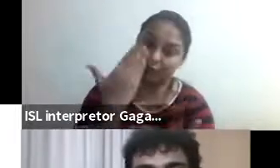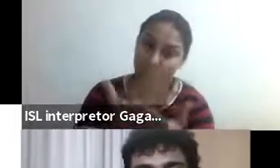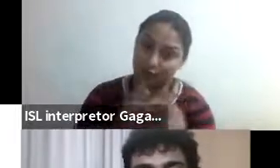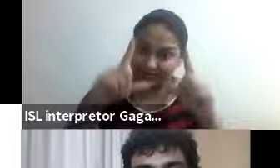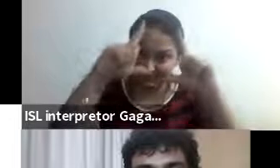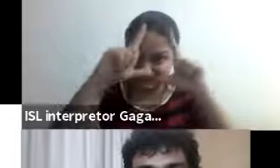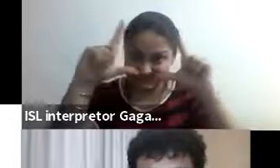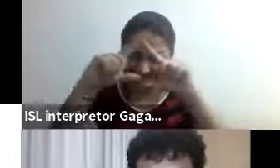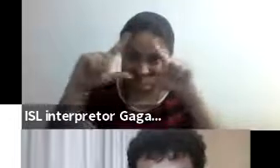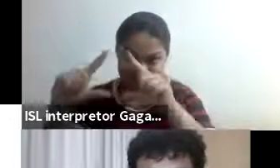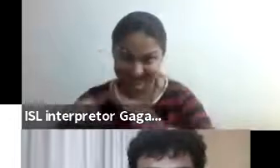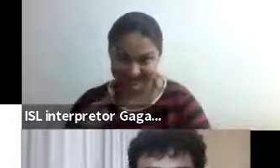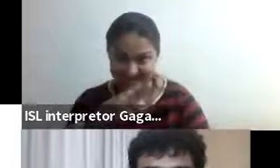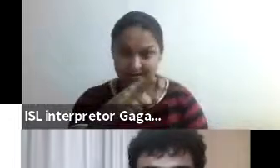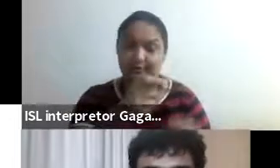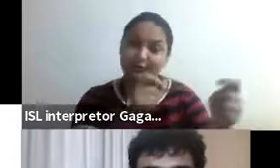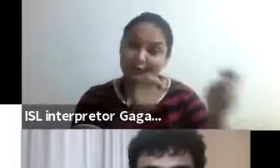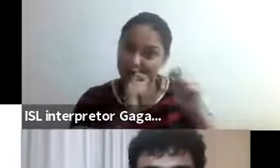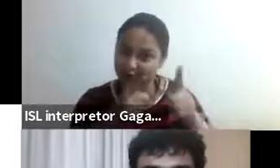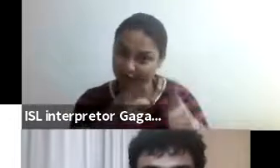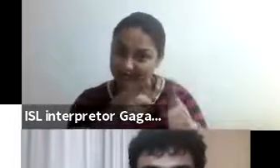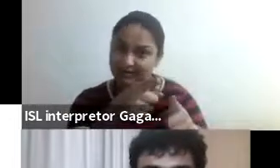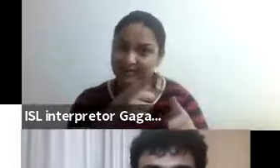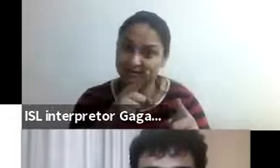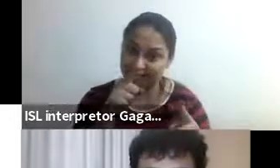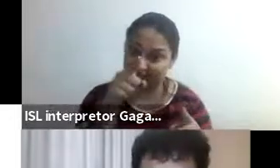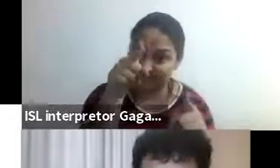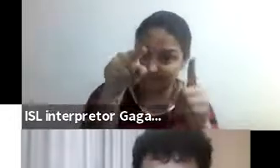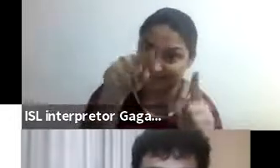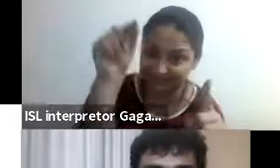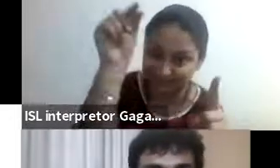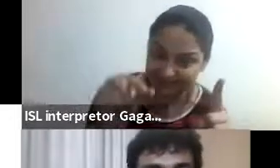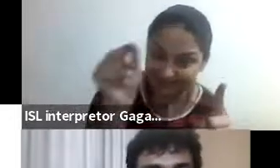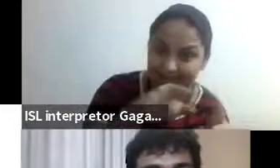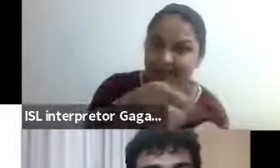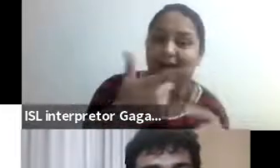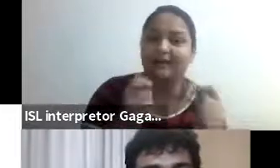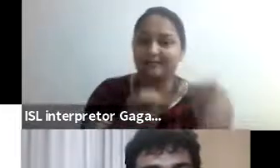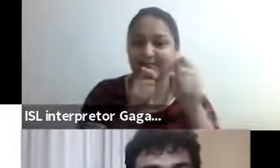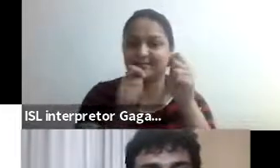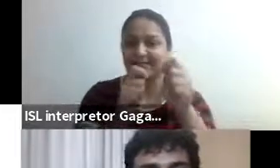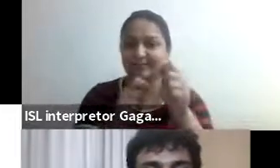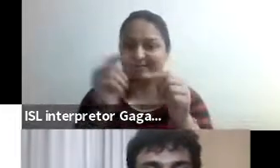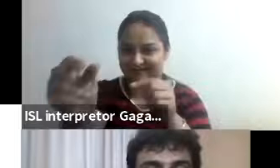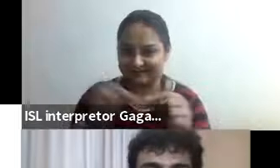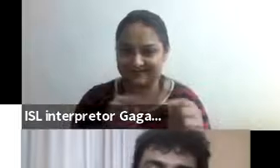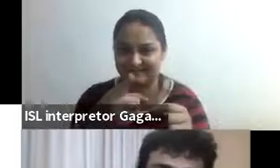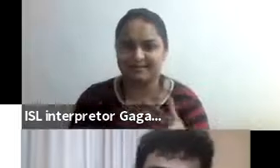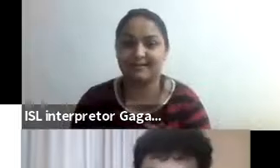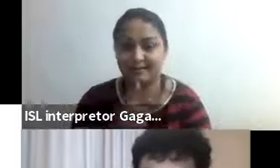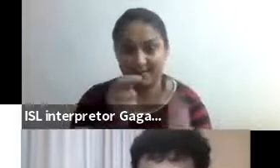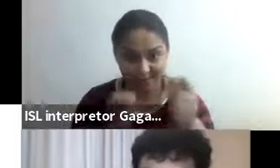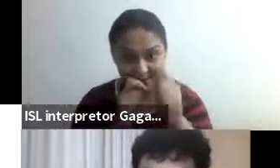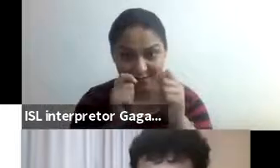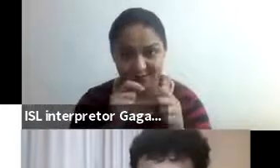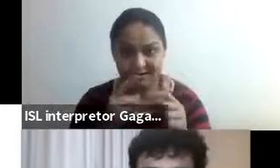triangles, this is the horse, and the stick figure on top is the rider. And you'll find that very often horses and